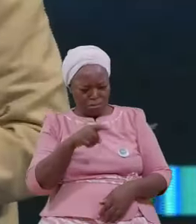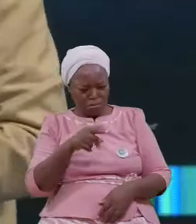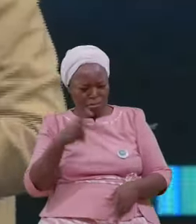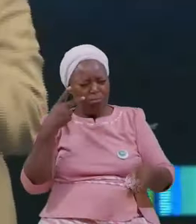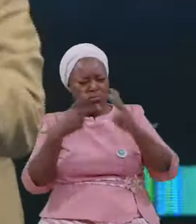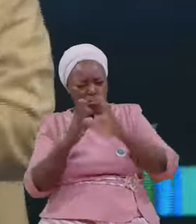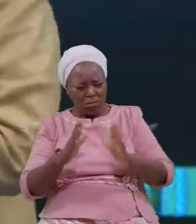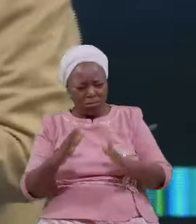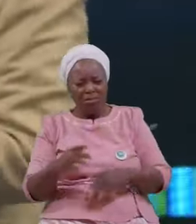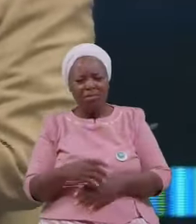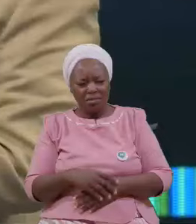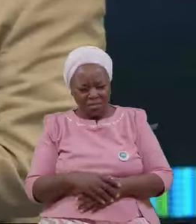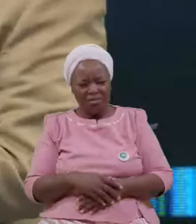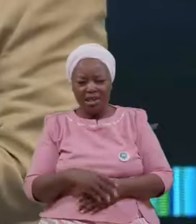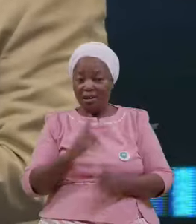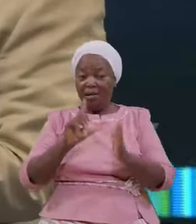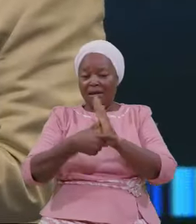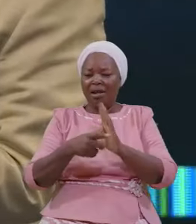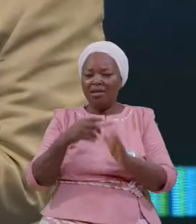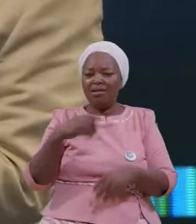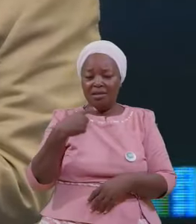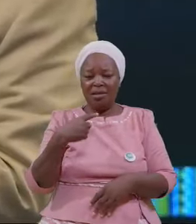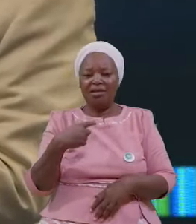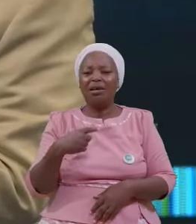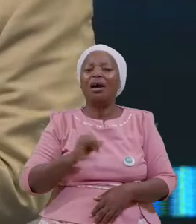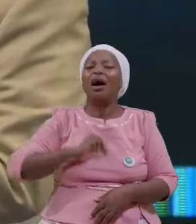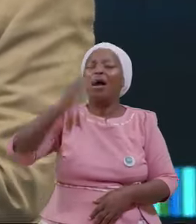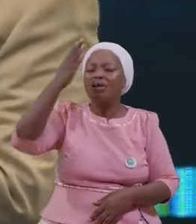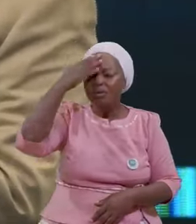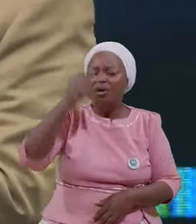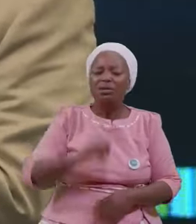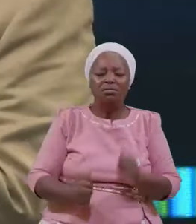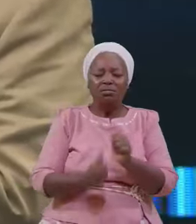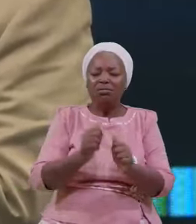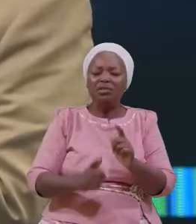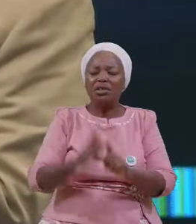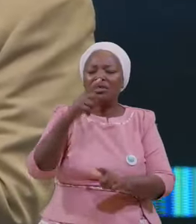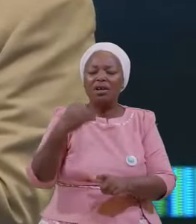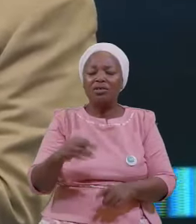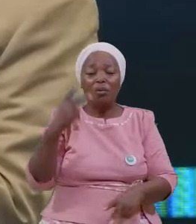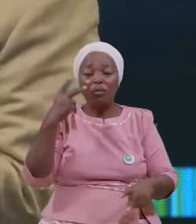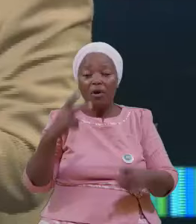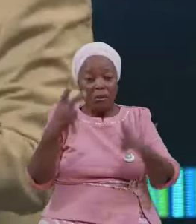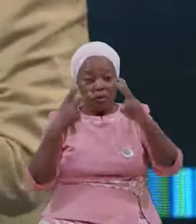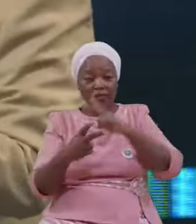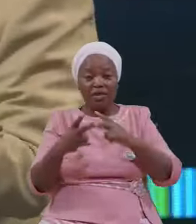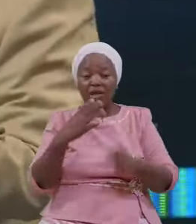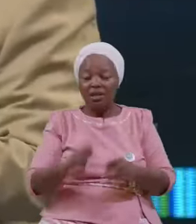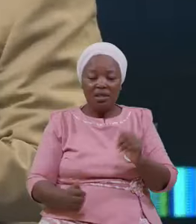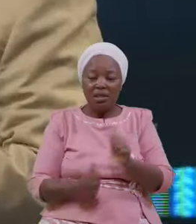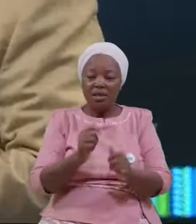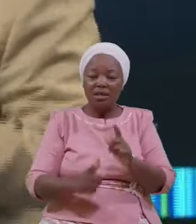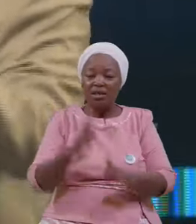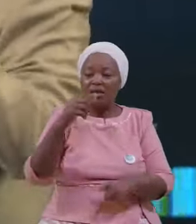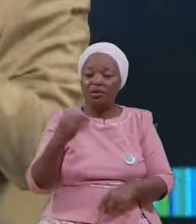she said, I know the greatest of prophets, the greatest of seers, the greatest